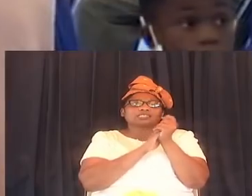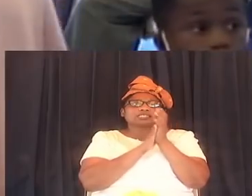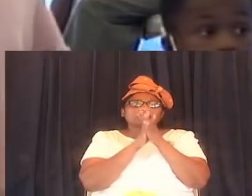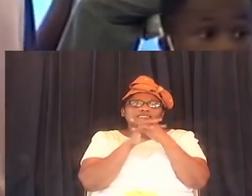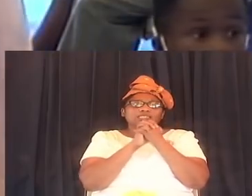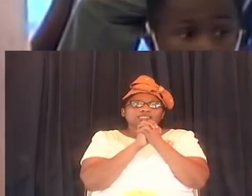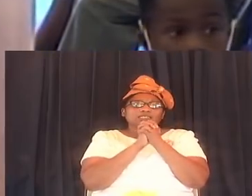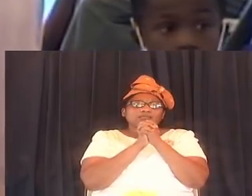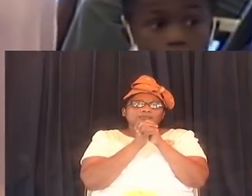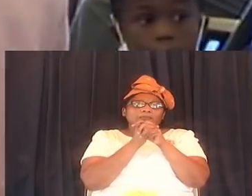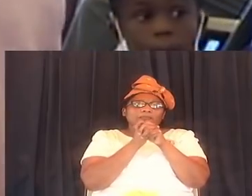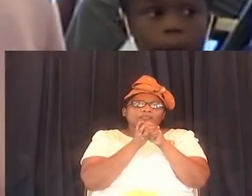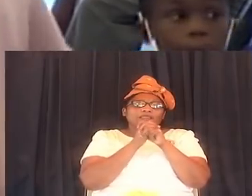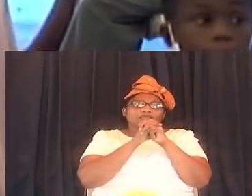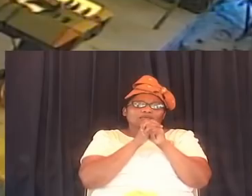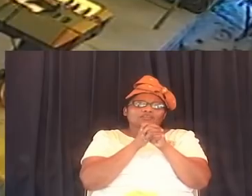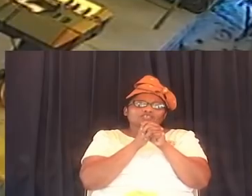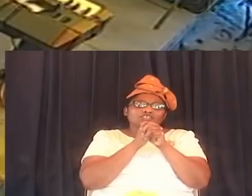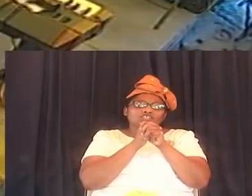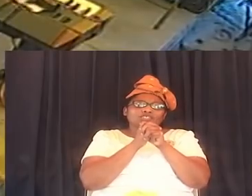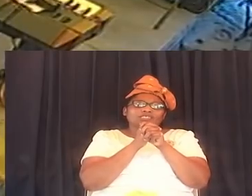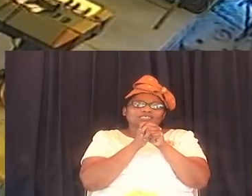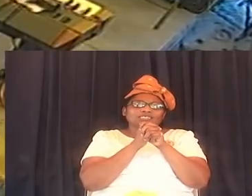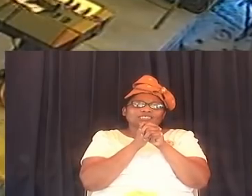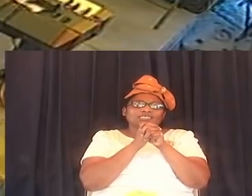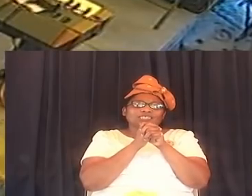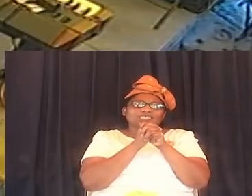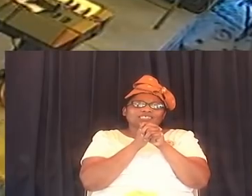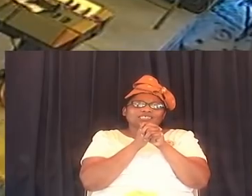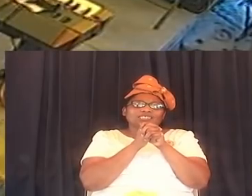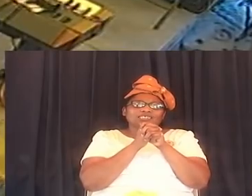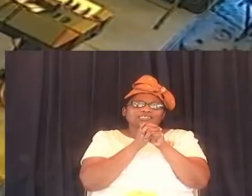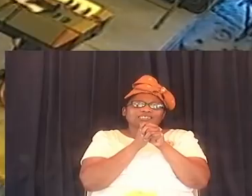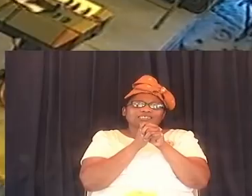Father Heaven, then you're going to come greet. You're going to give announcement.